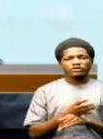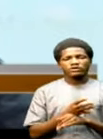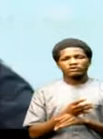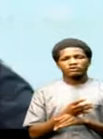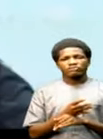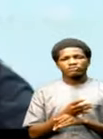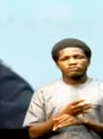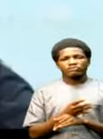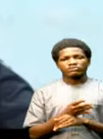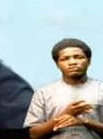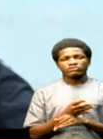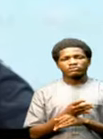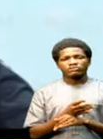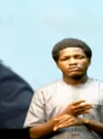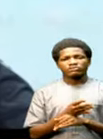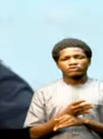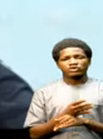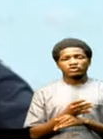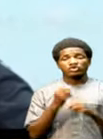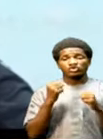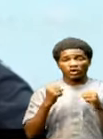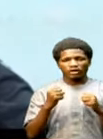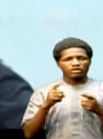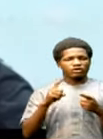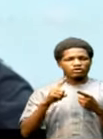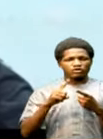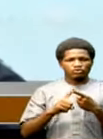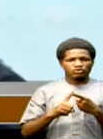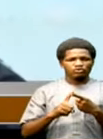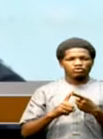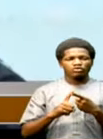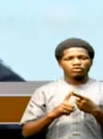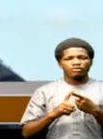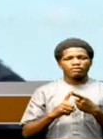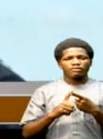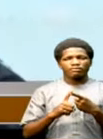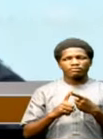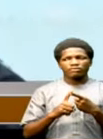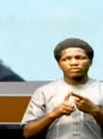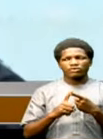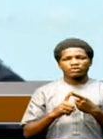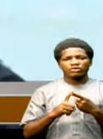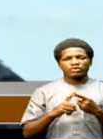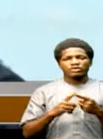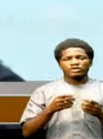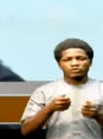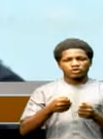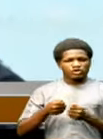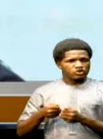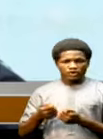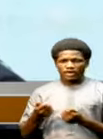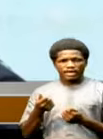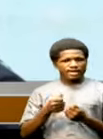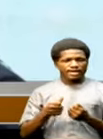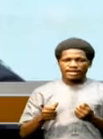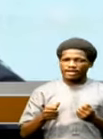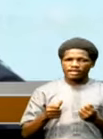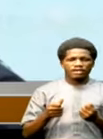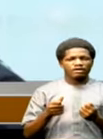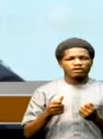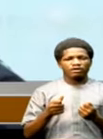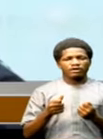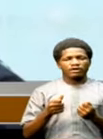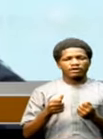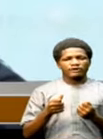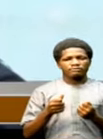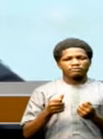the strongest possible terms, to henceforth draw back on current attempts to engender tension within the national